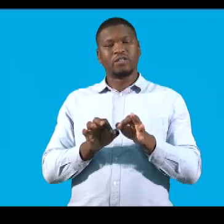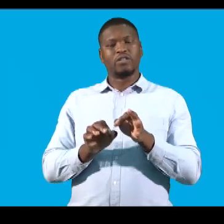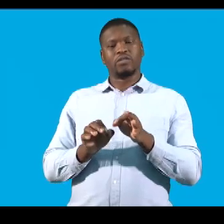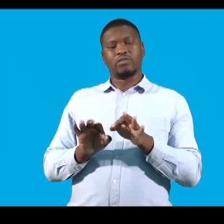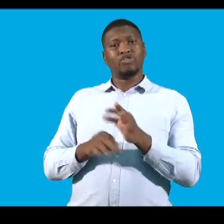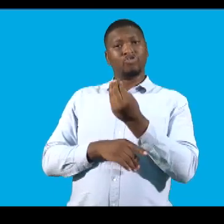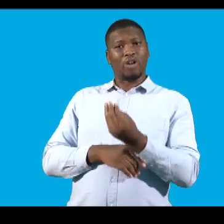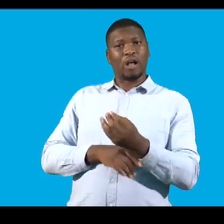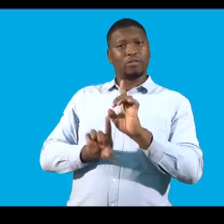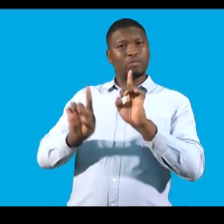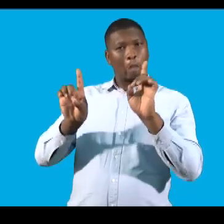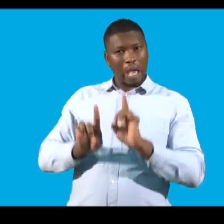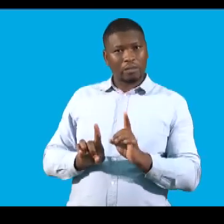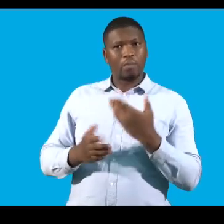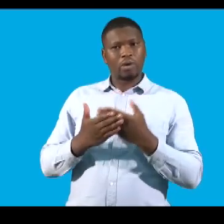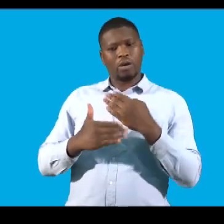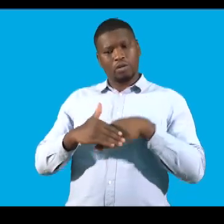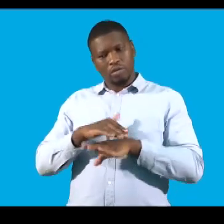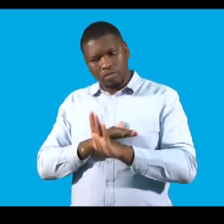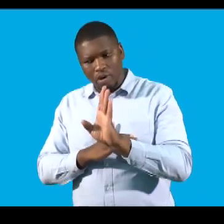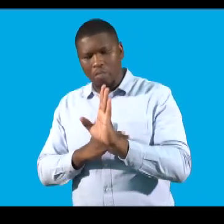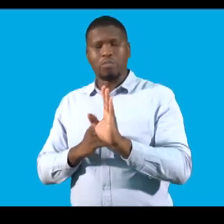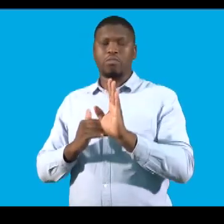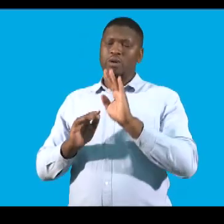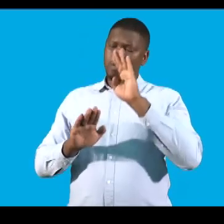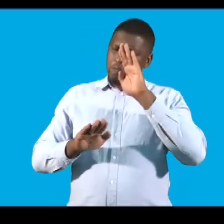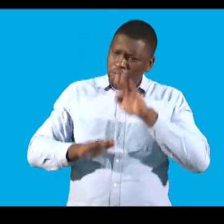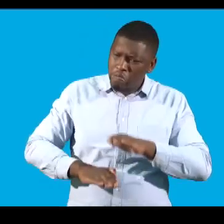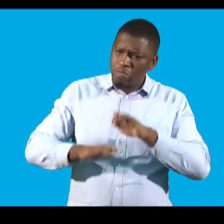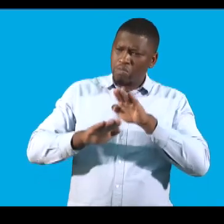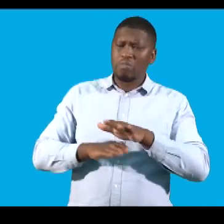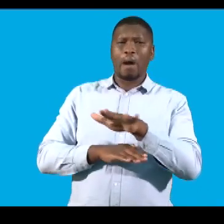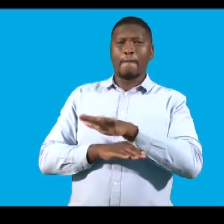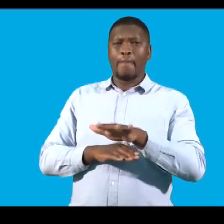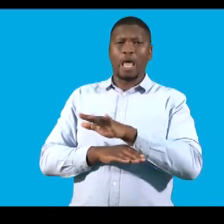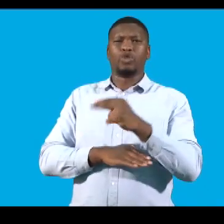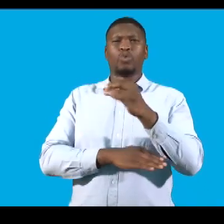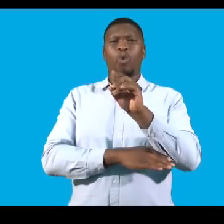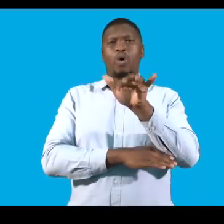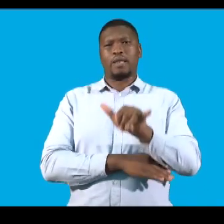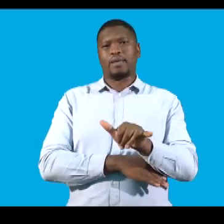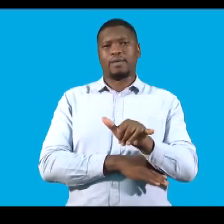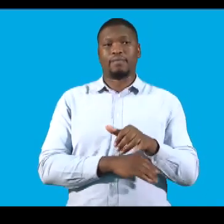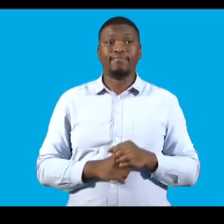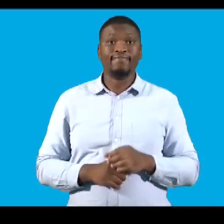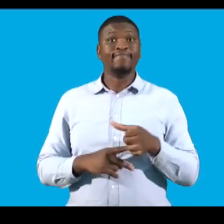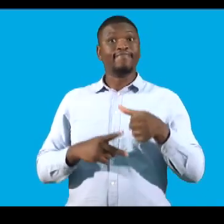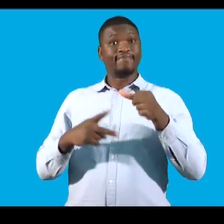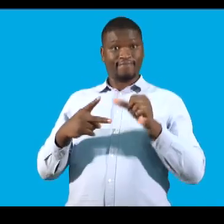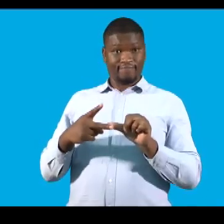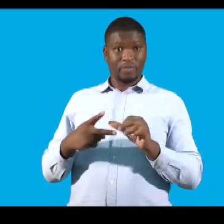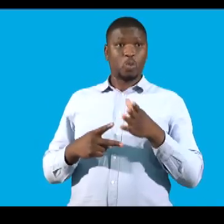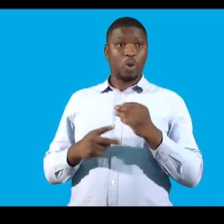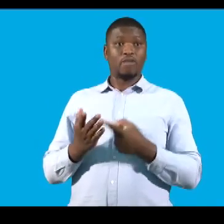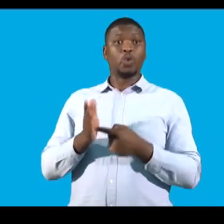being special and entitled to worship in the inner sanctum, the holiest place. Then in step 3, we have